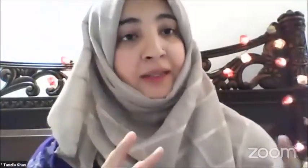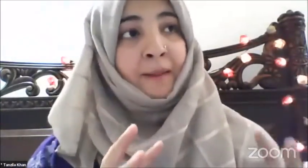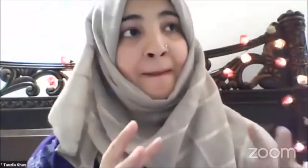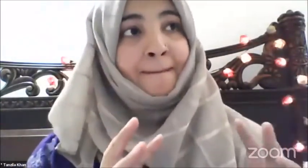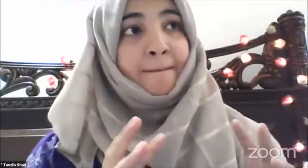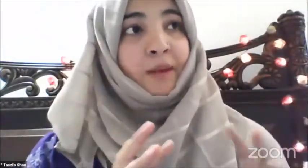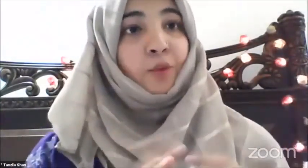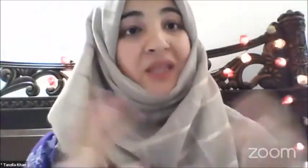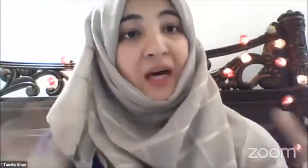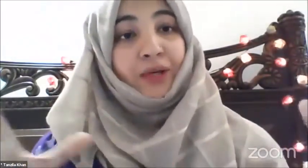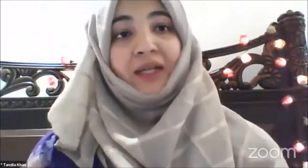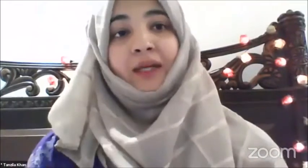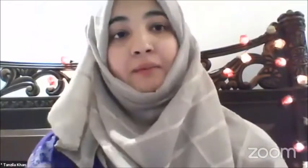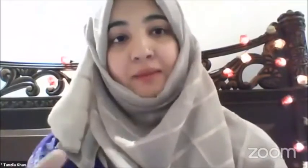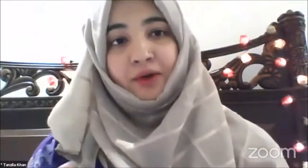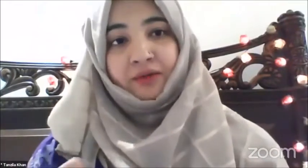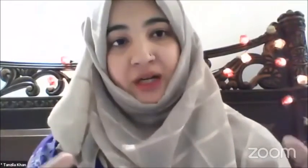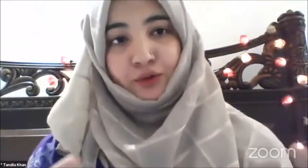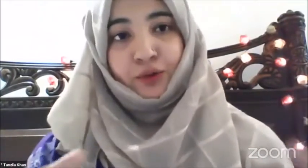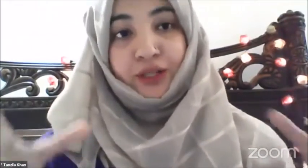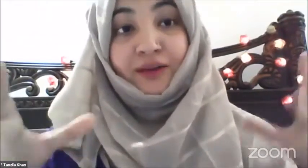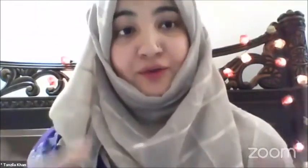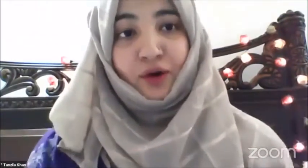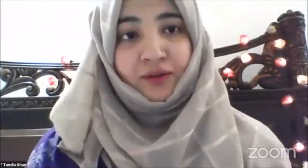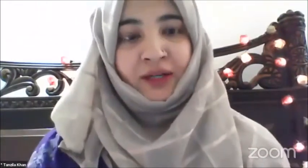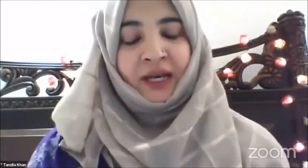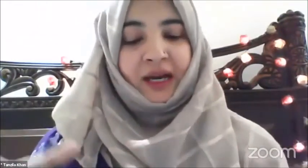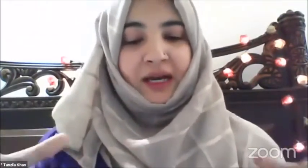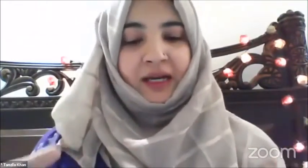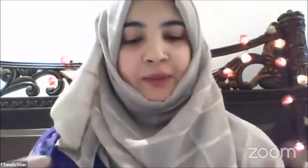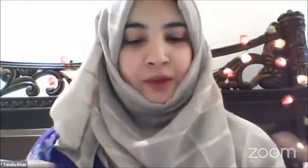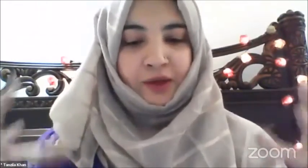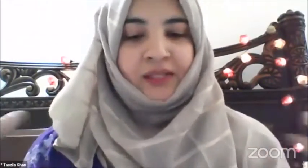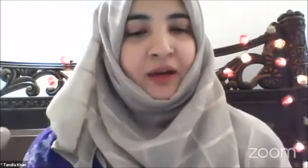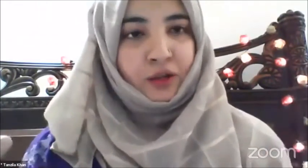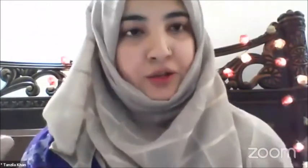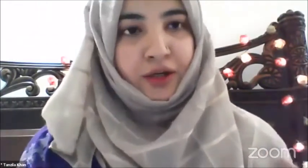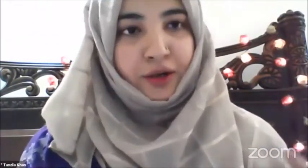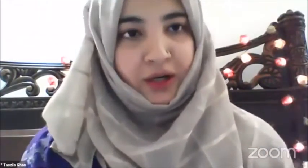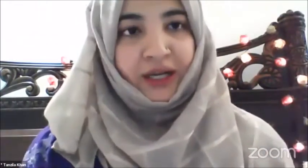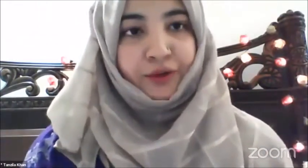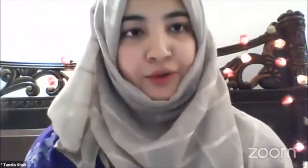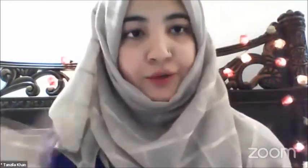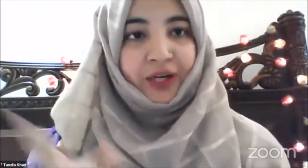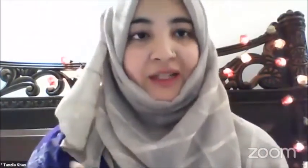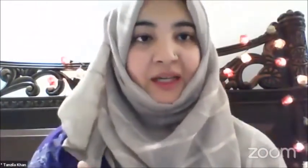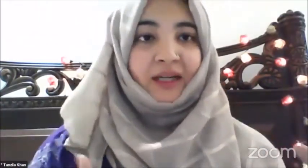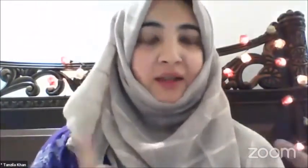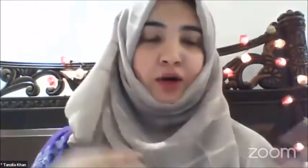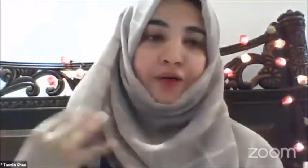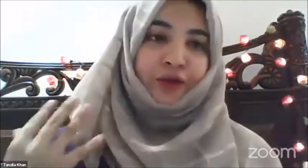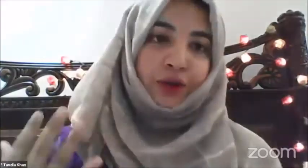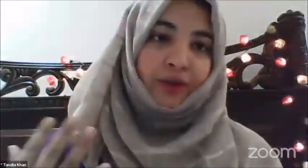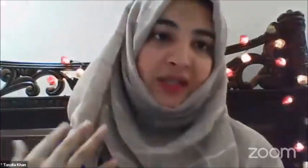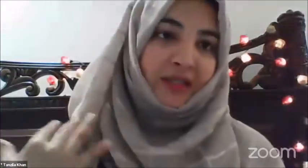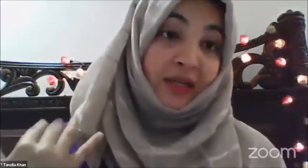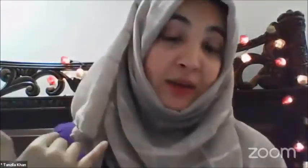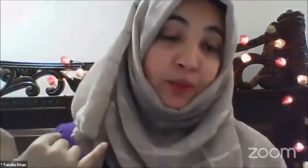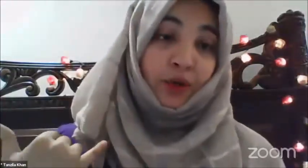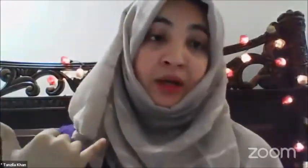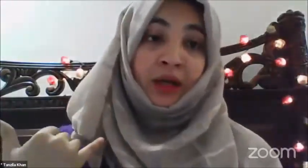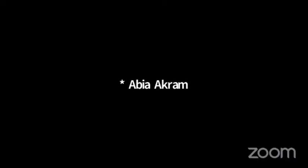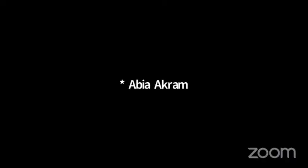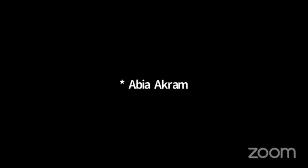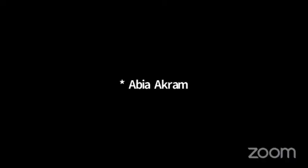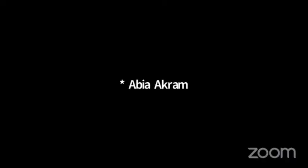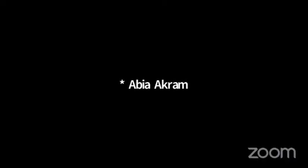privacy without any member of the household involved. And because I also run a hotline through Girly Things, there are a lot of queries that come